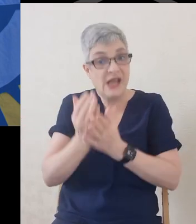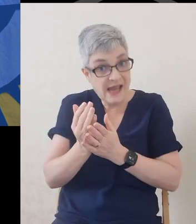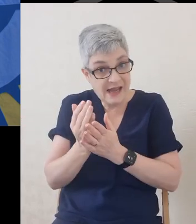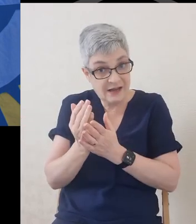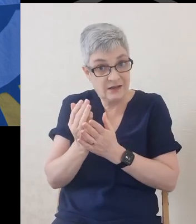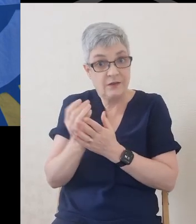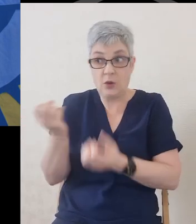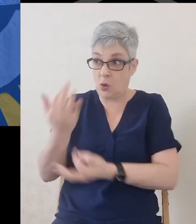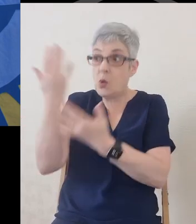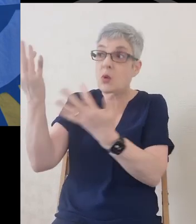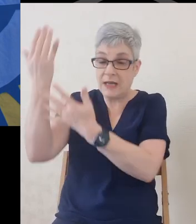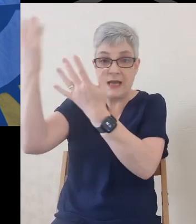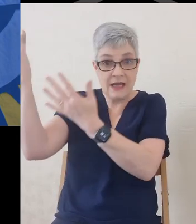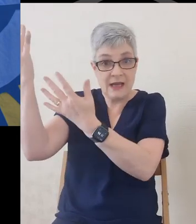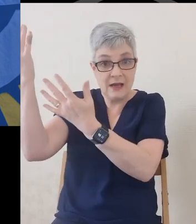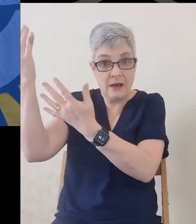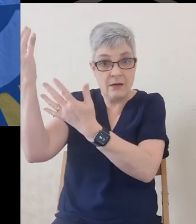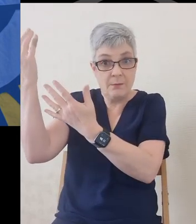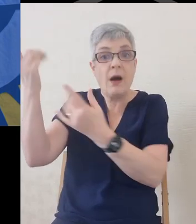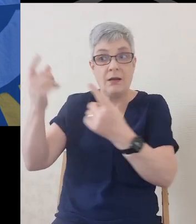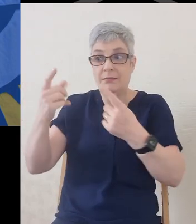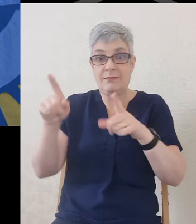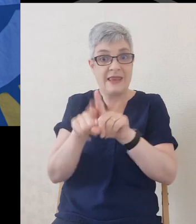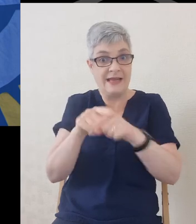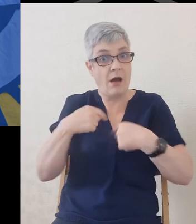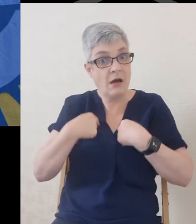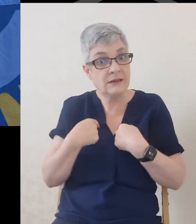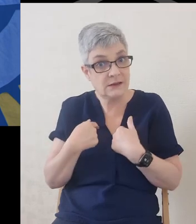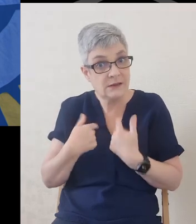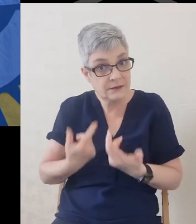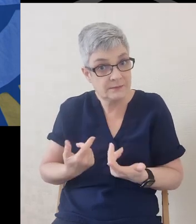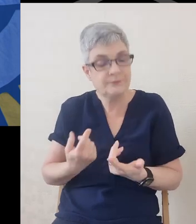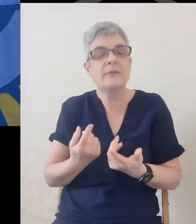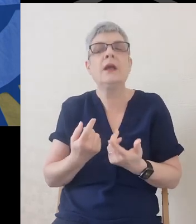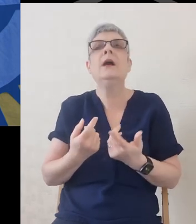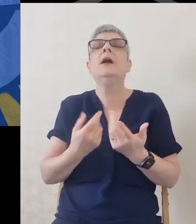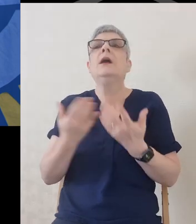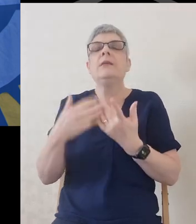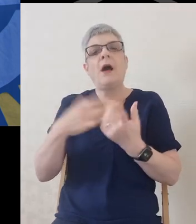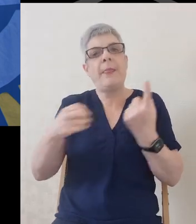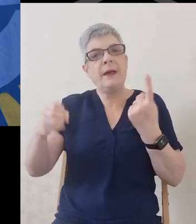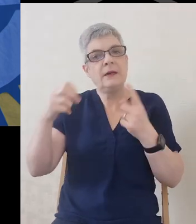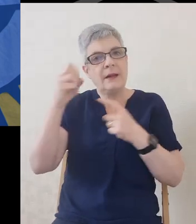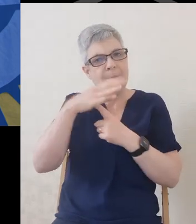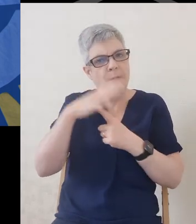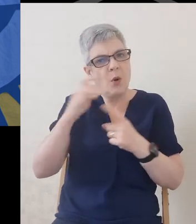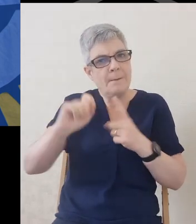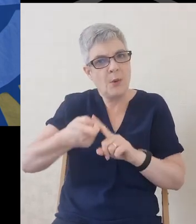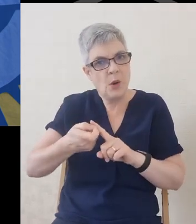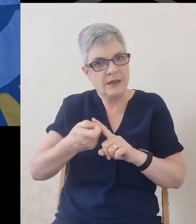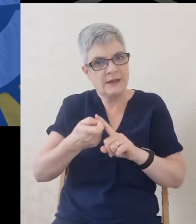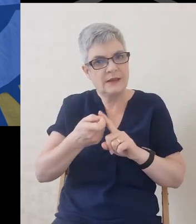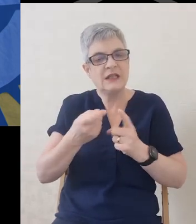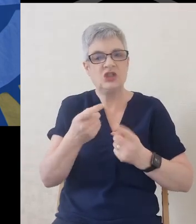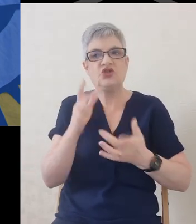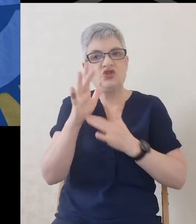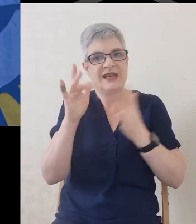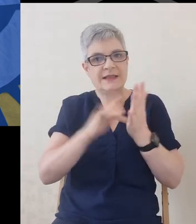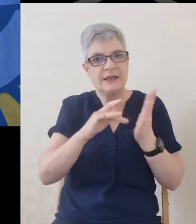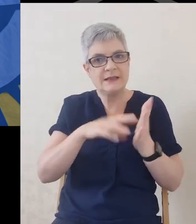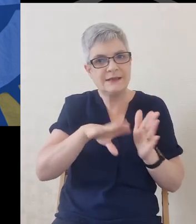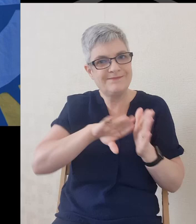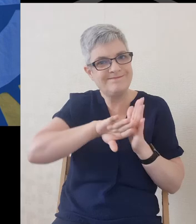going to share that glory as one of us. And the other important point is that here is a withdrawal of Jesus from